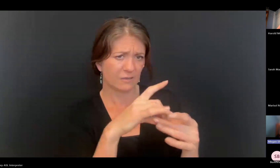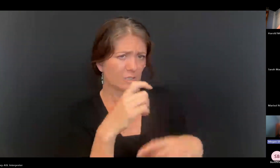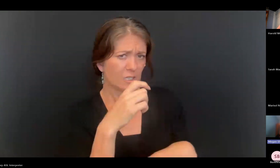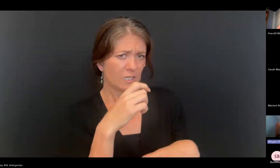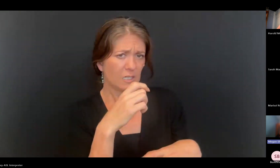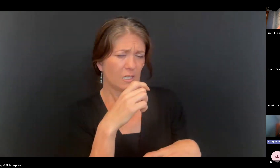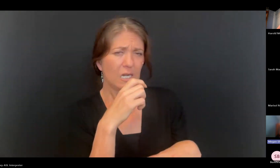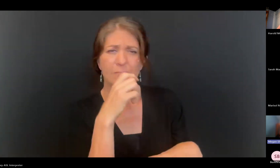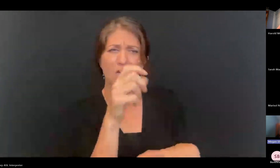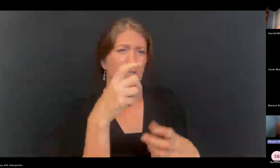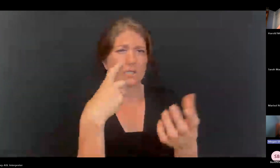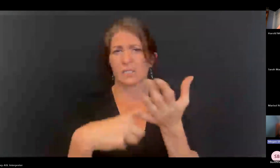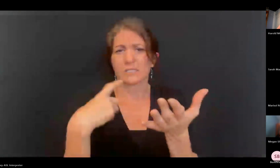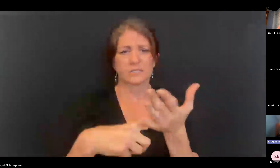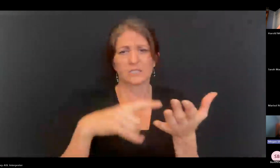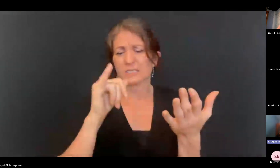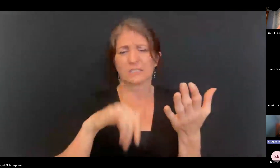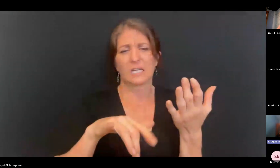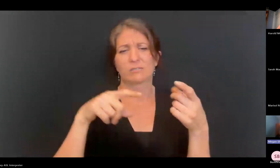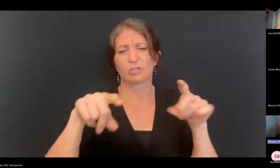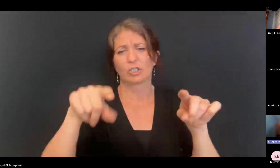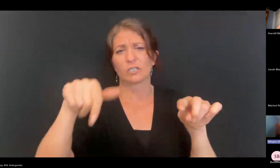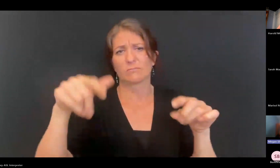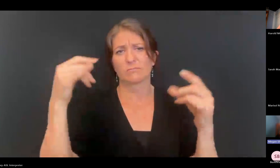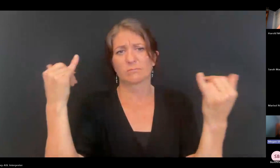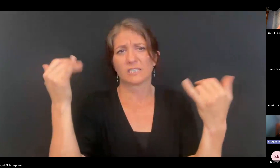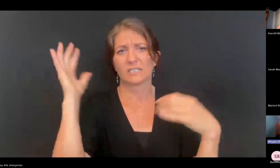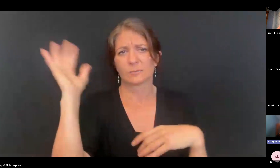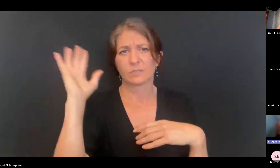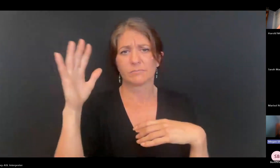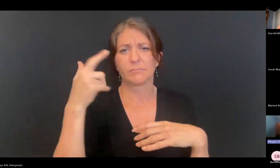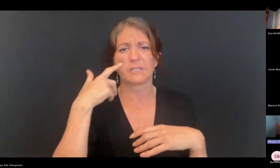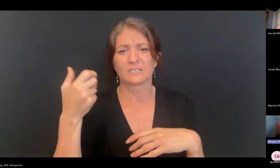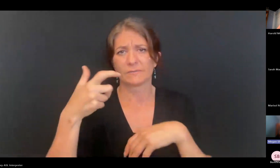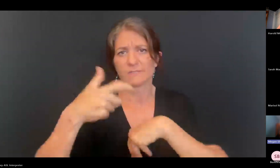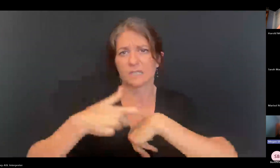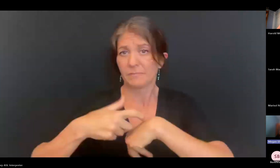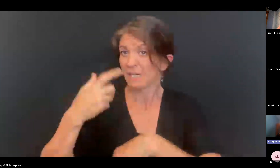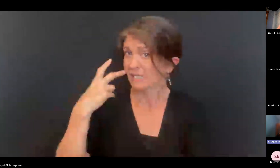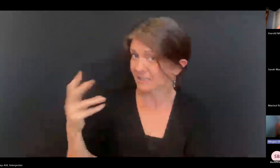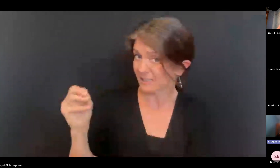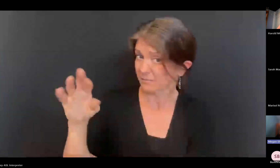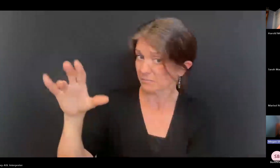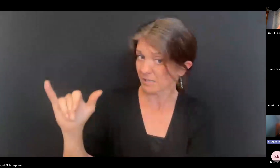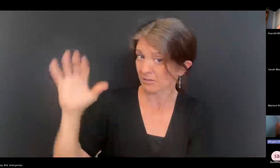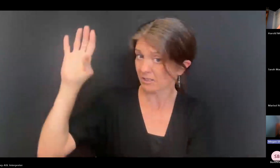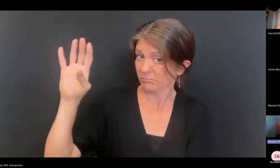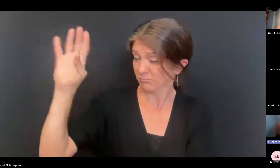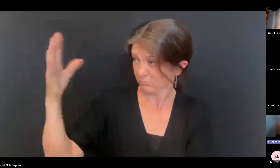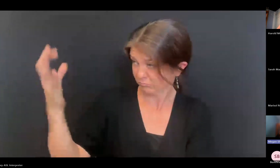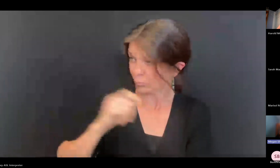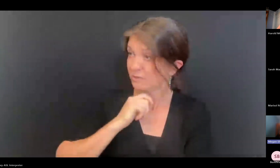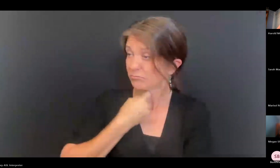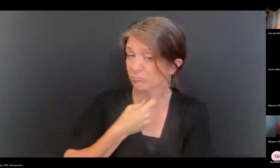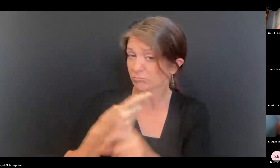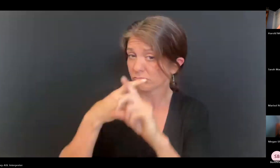due to time. I see Mary, you have your hand up. You want to come off mute and ask your